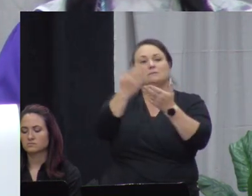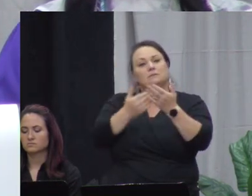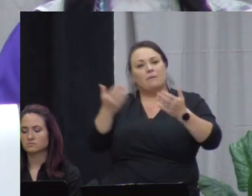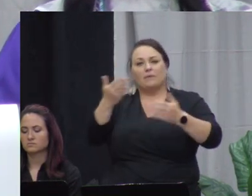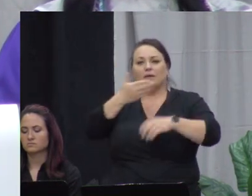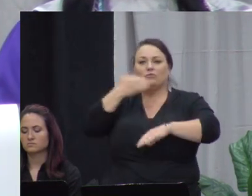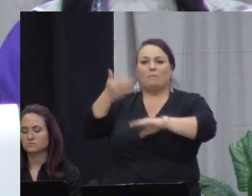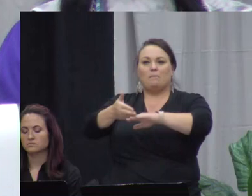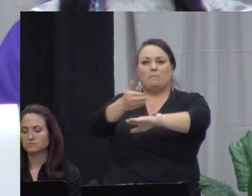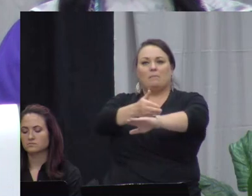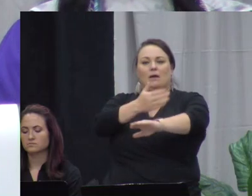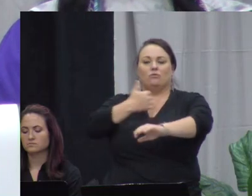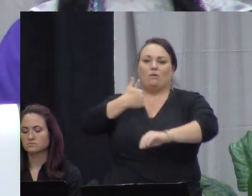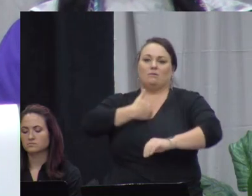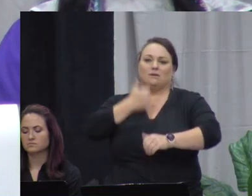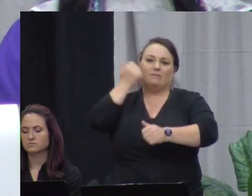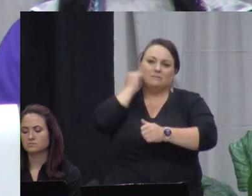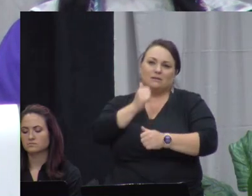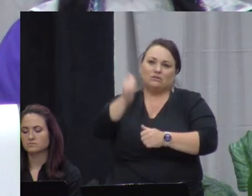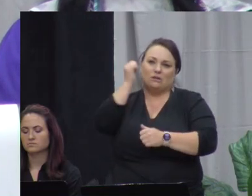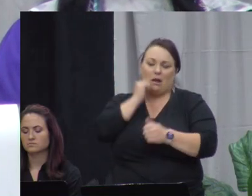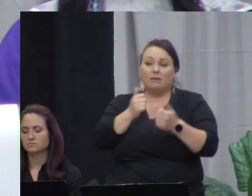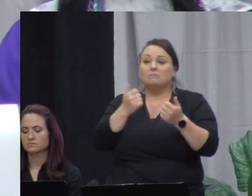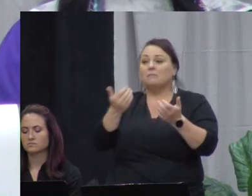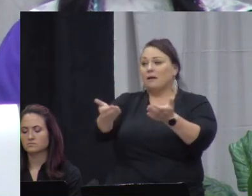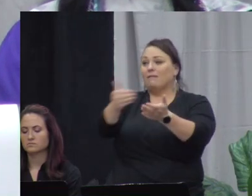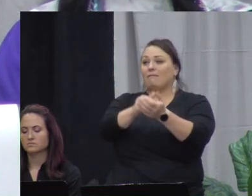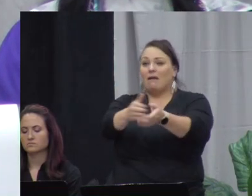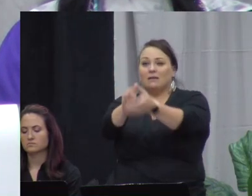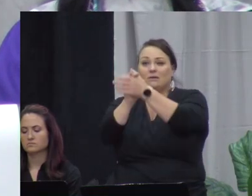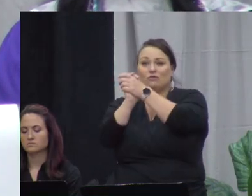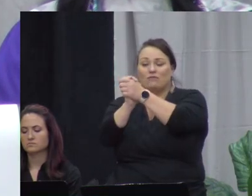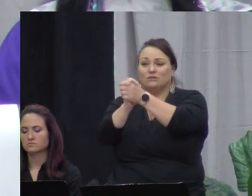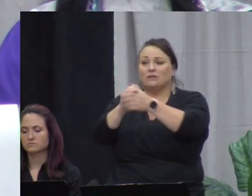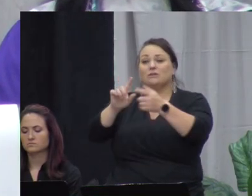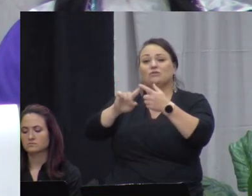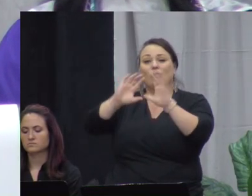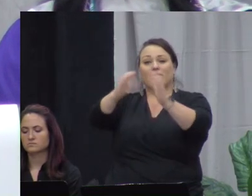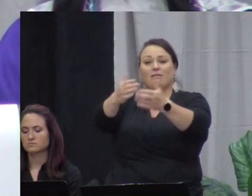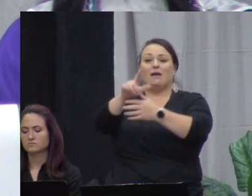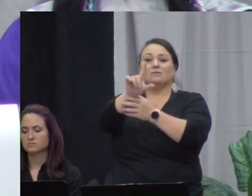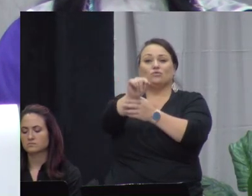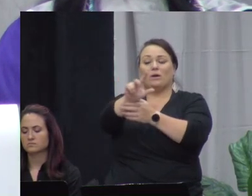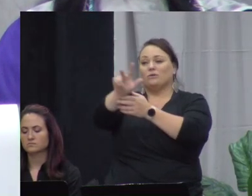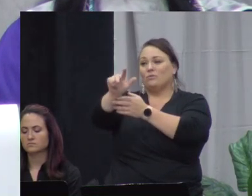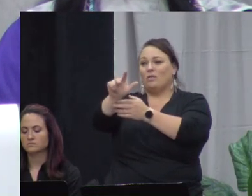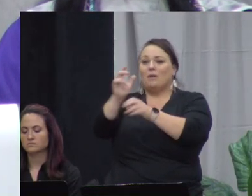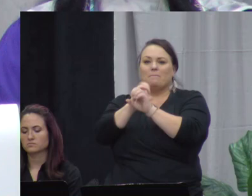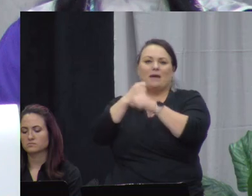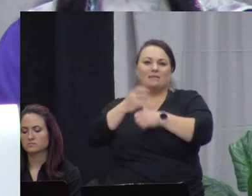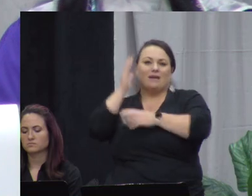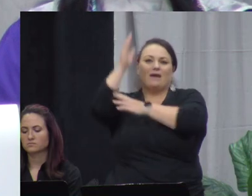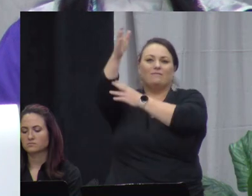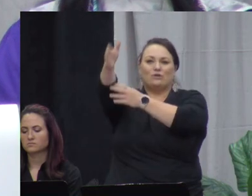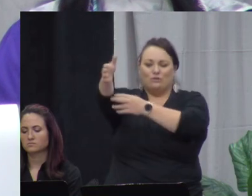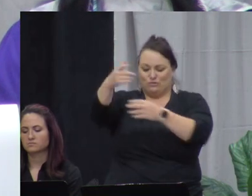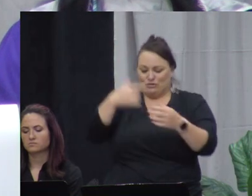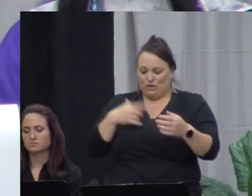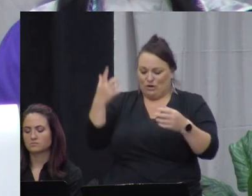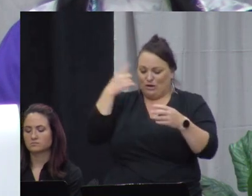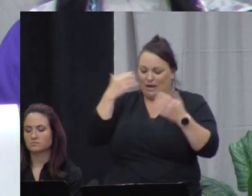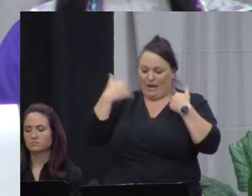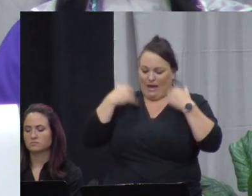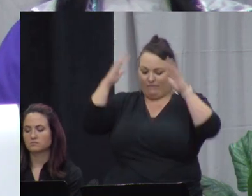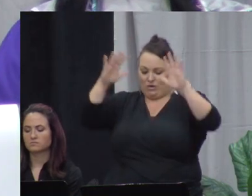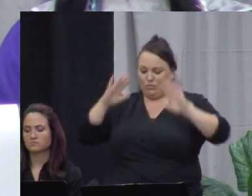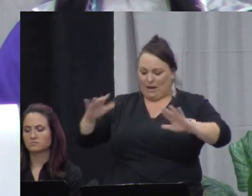ourselves each day. Once again, congratulations to the class of 2023. Let's make that future so Gen Z has the greatest success